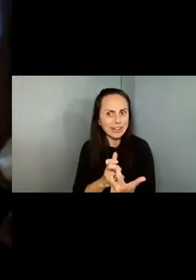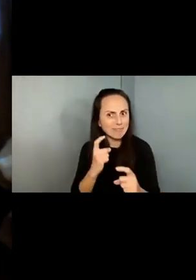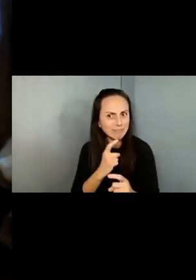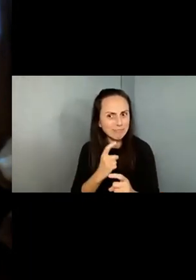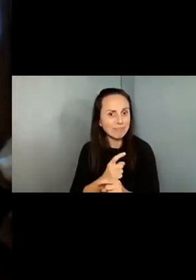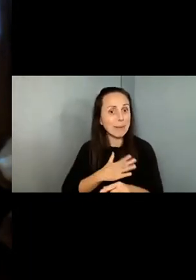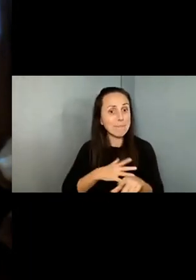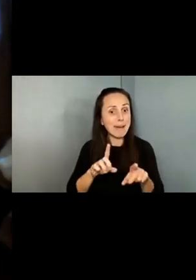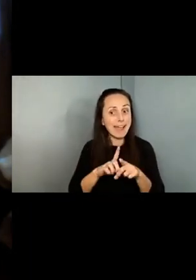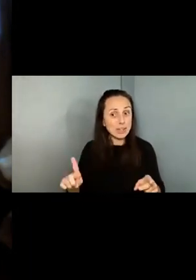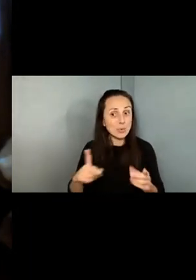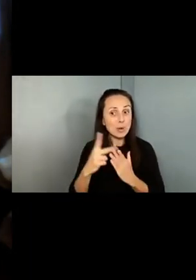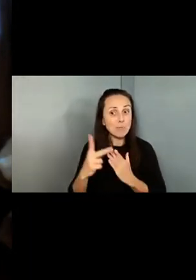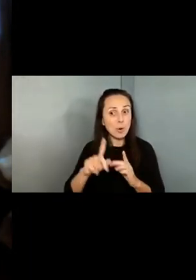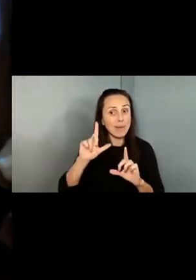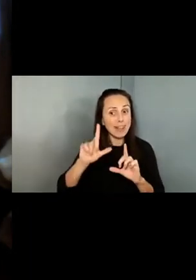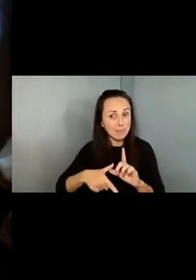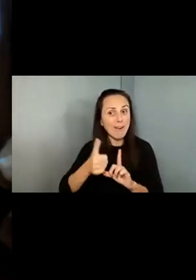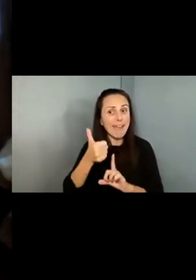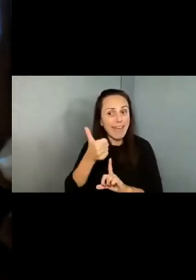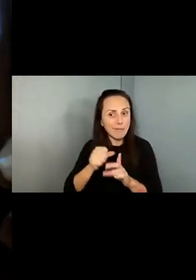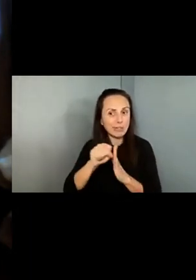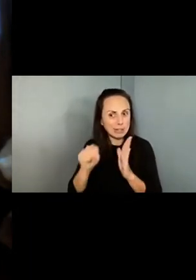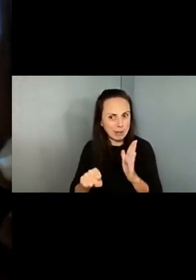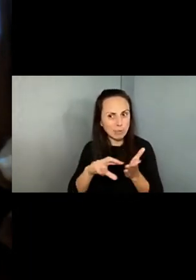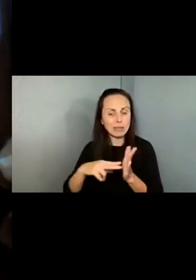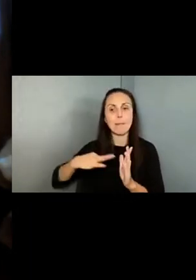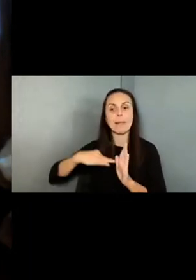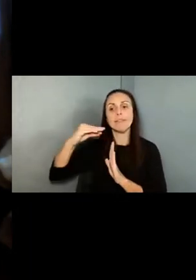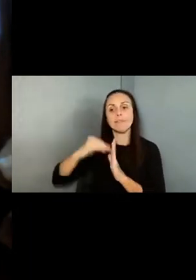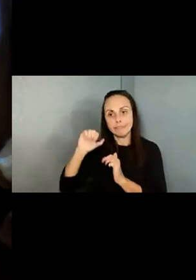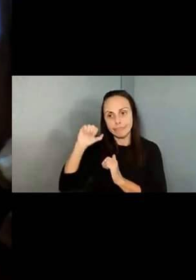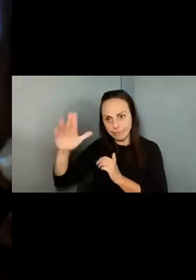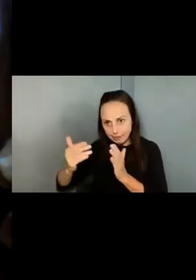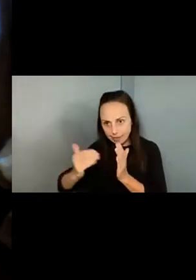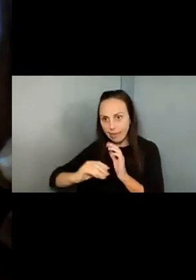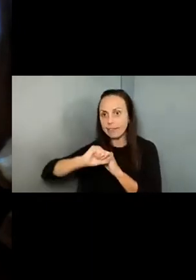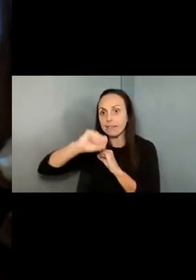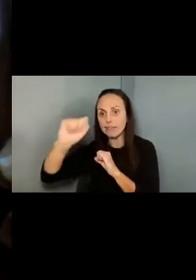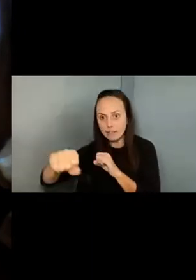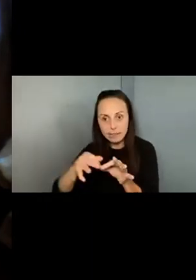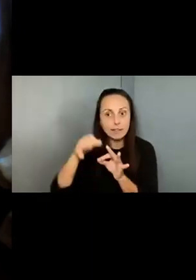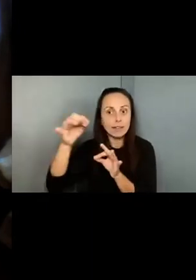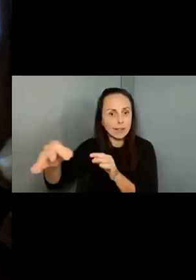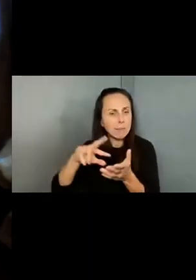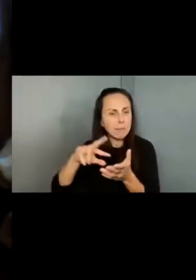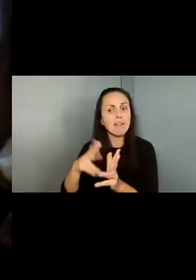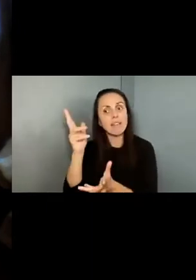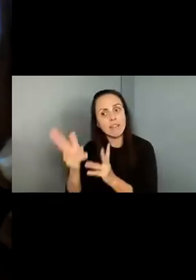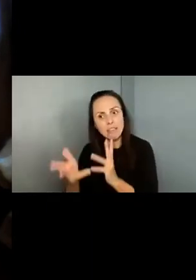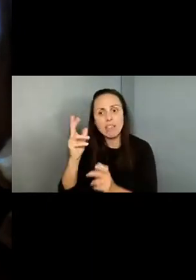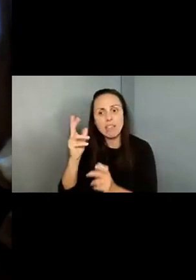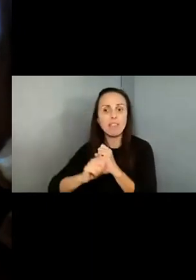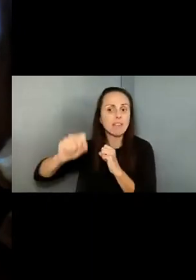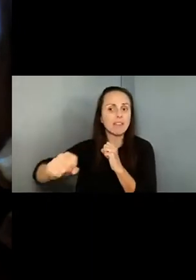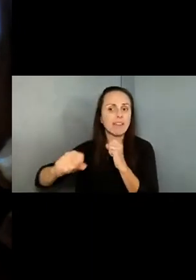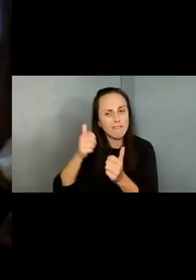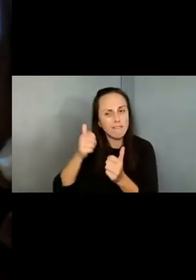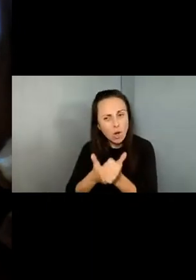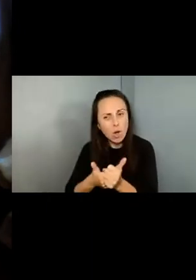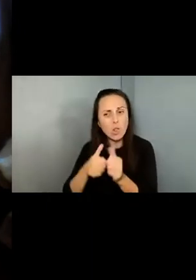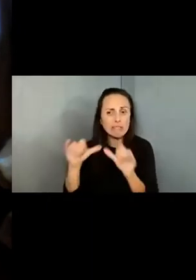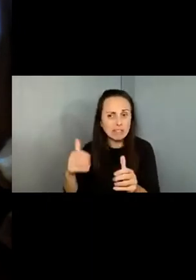degree program expires every semester and I have to apply for an extension and deal with the inevitable bureaucratic